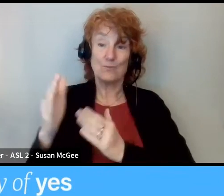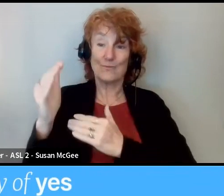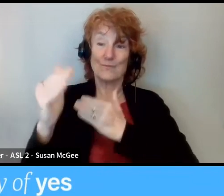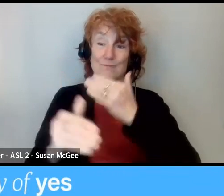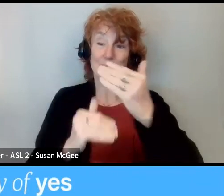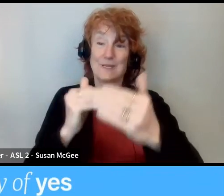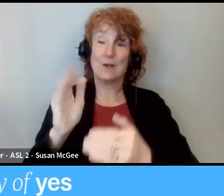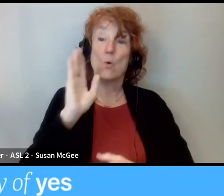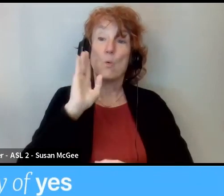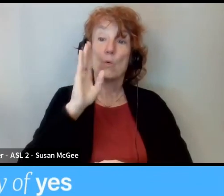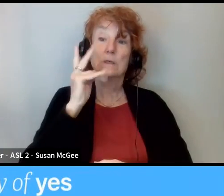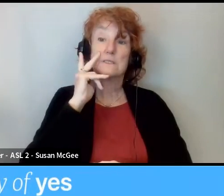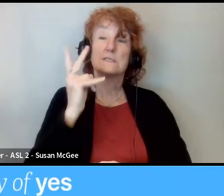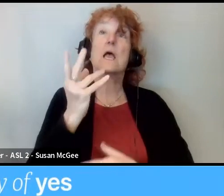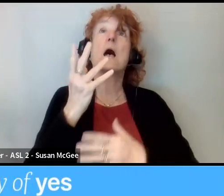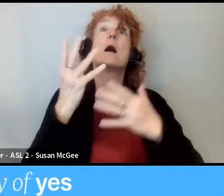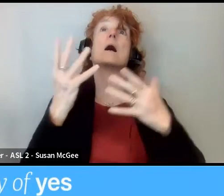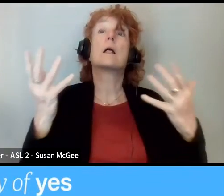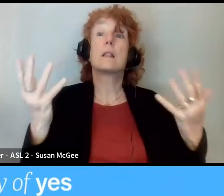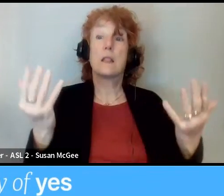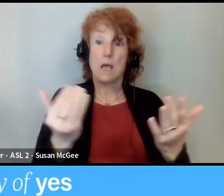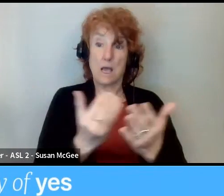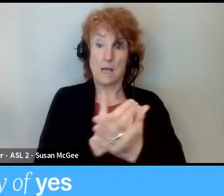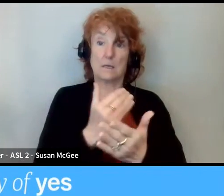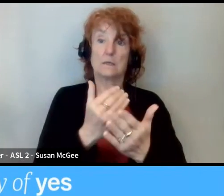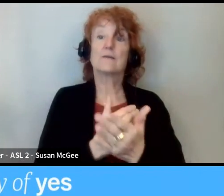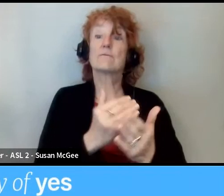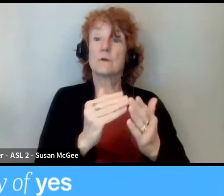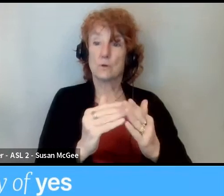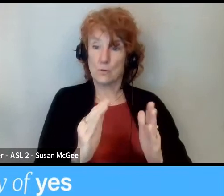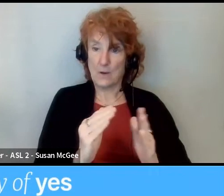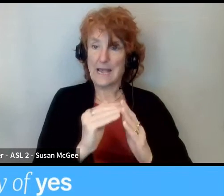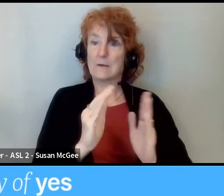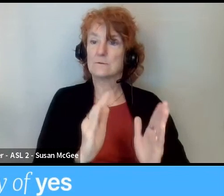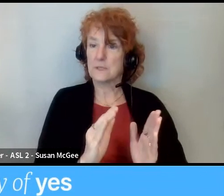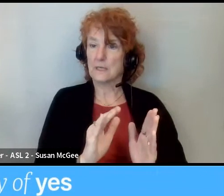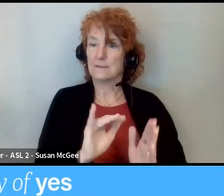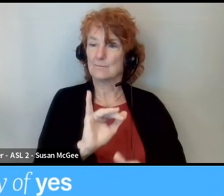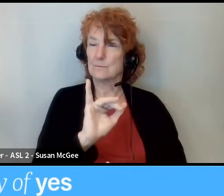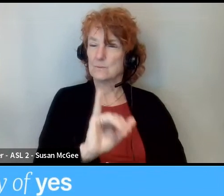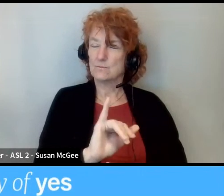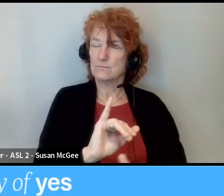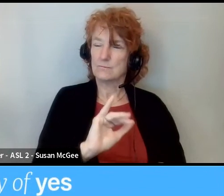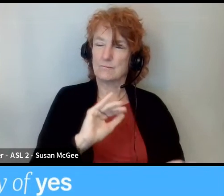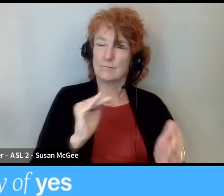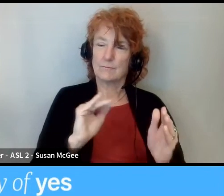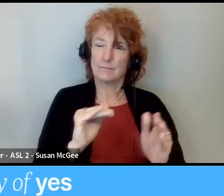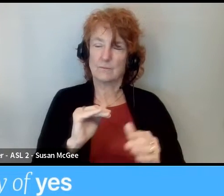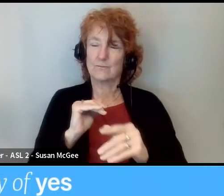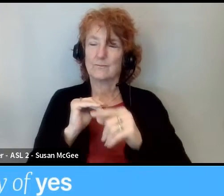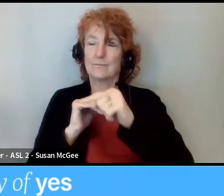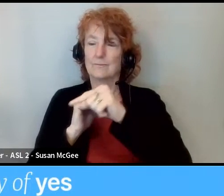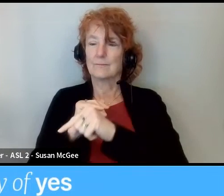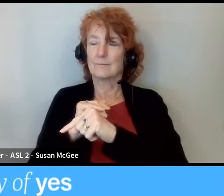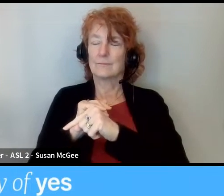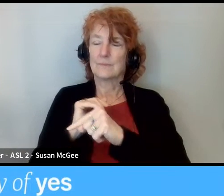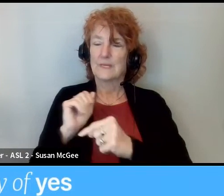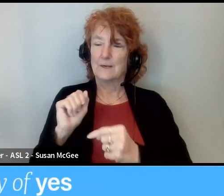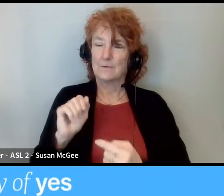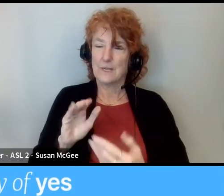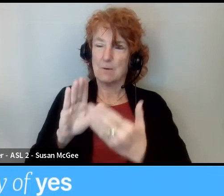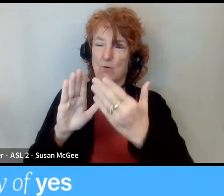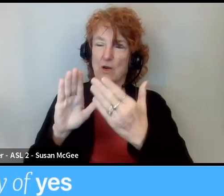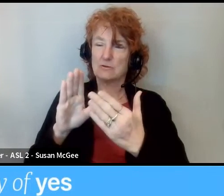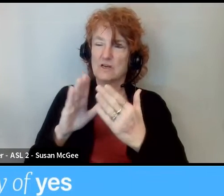housing, for instance. I would contrast that with the complementary approach represented by City of Yes for